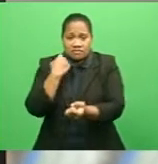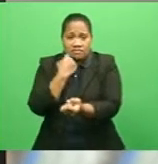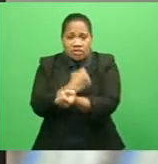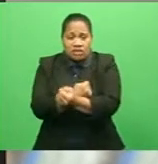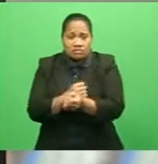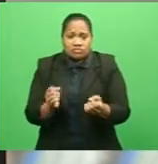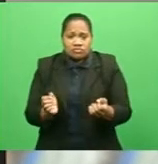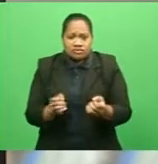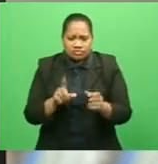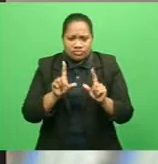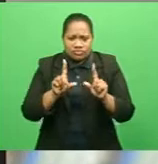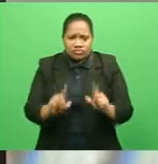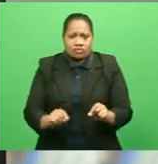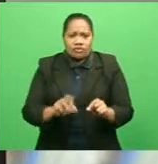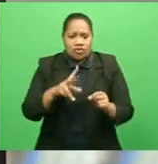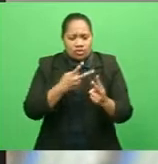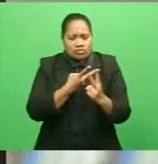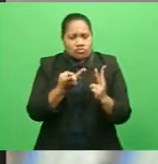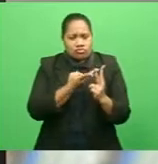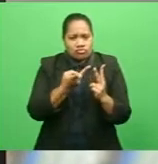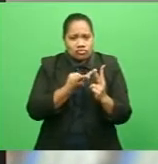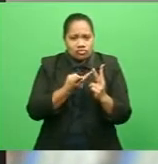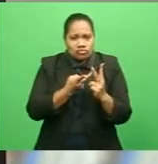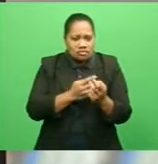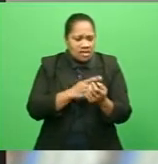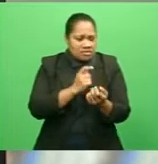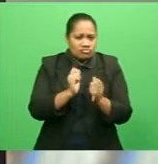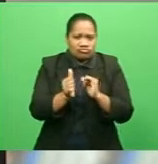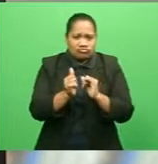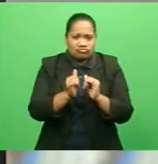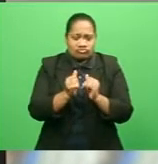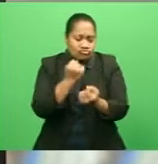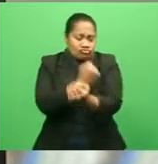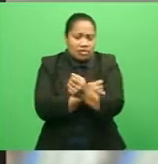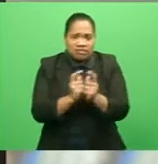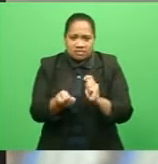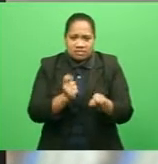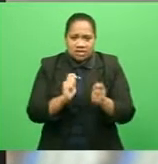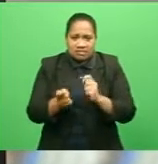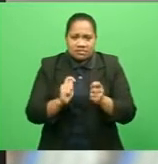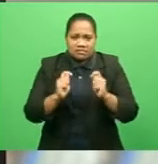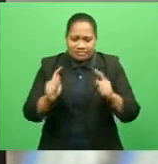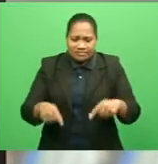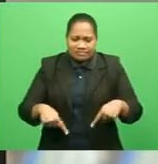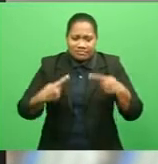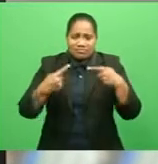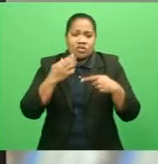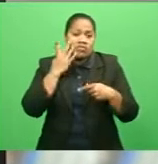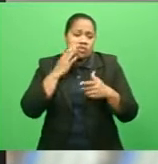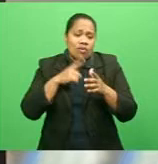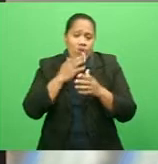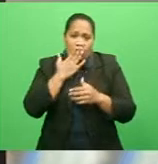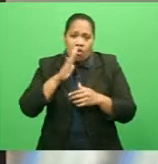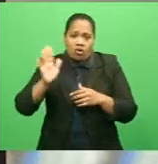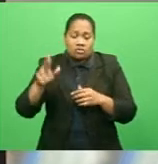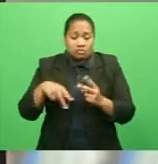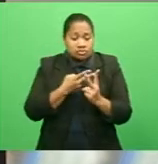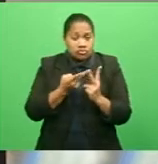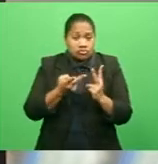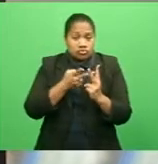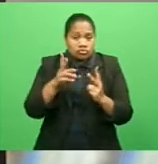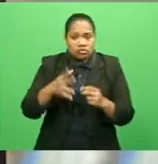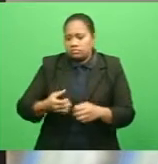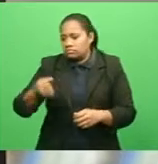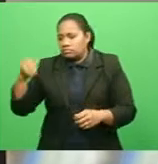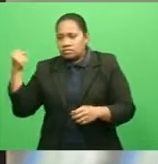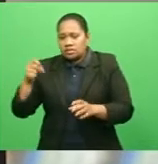Manasa Nawakula. Both players failed their drug tests at the Battle of the Giants tournament in August. The pair are suspended for 3 years as